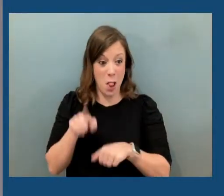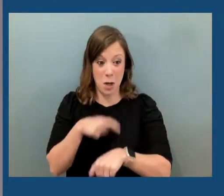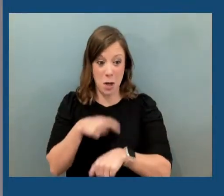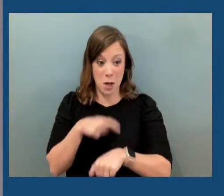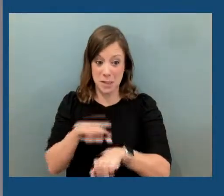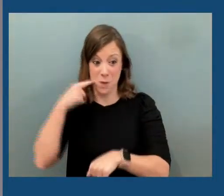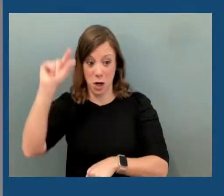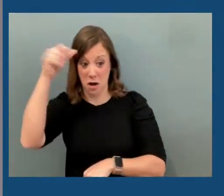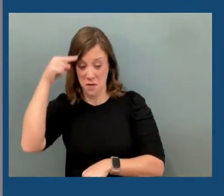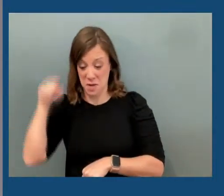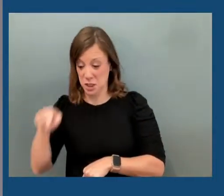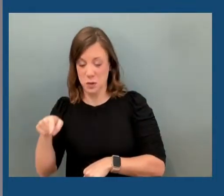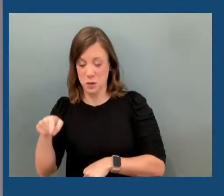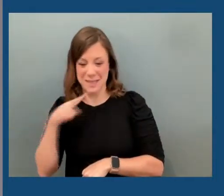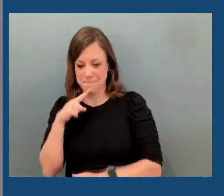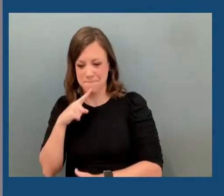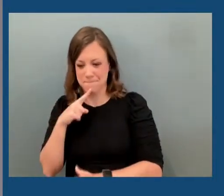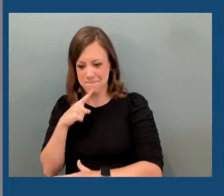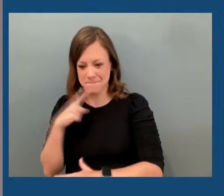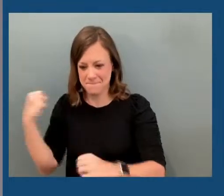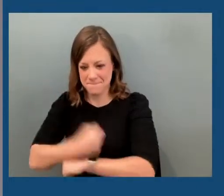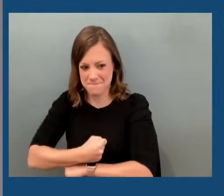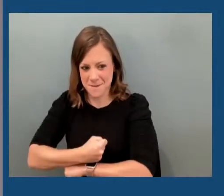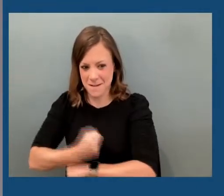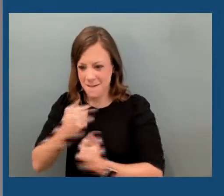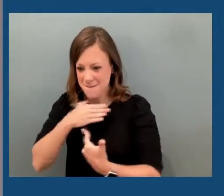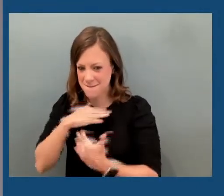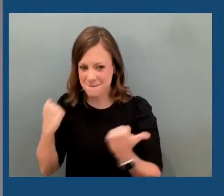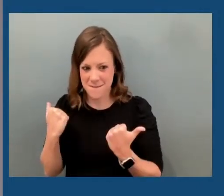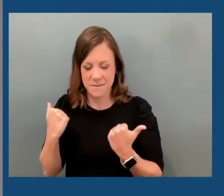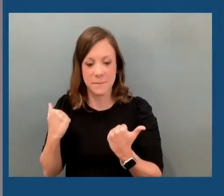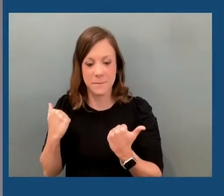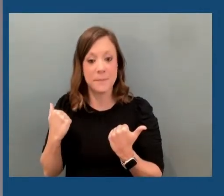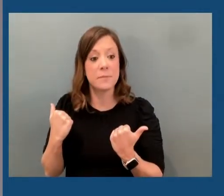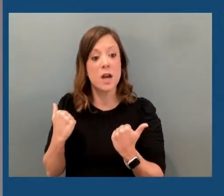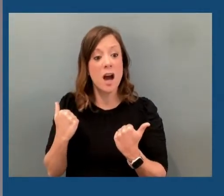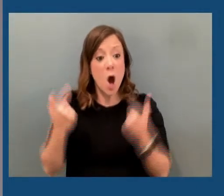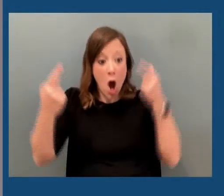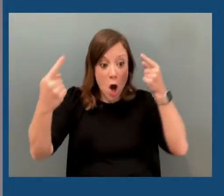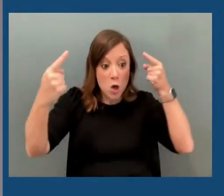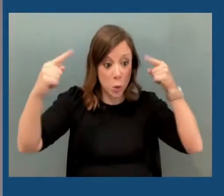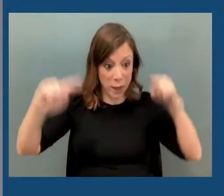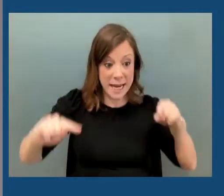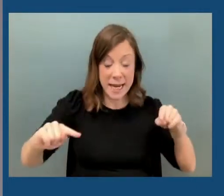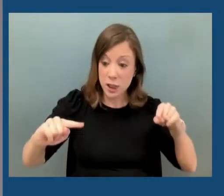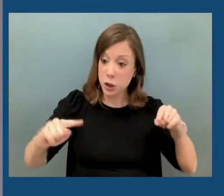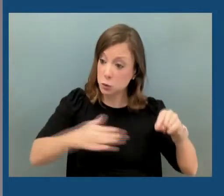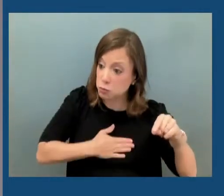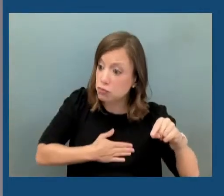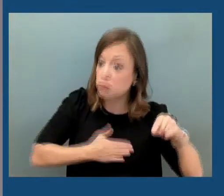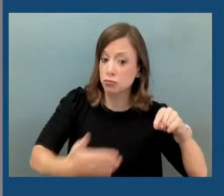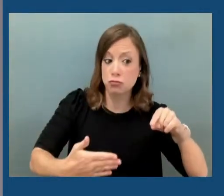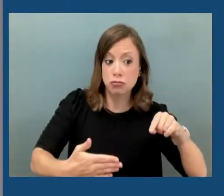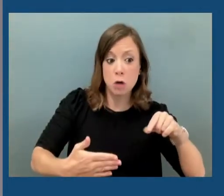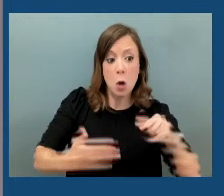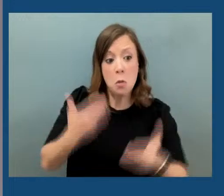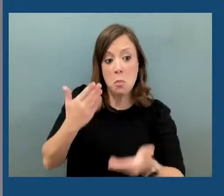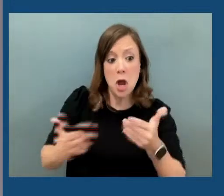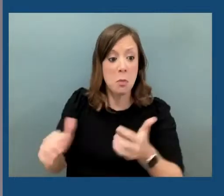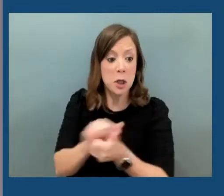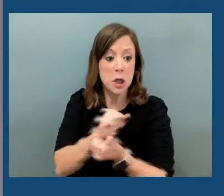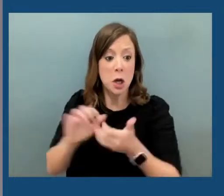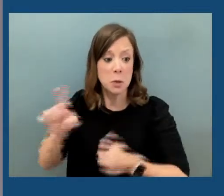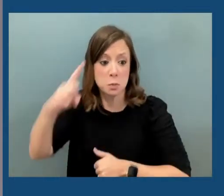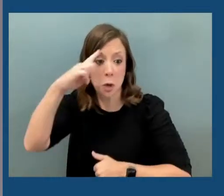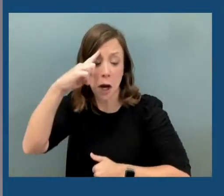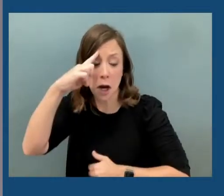the idea of agreeing to inflict irreversible damage to our children's brains